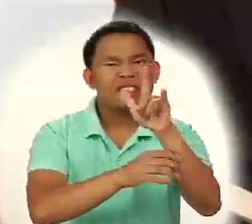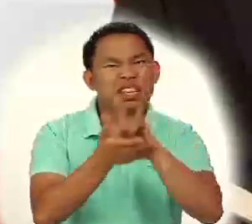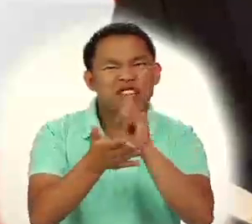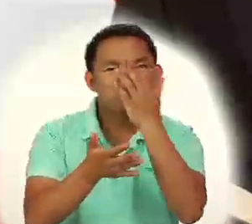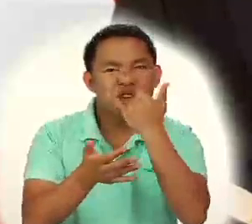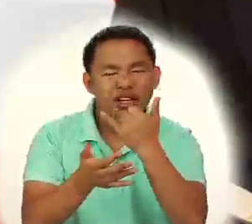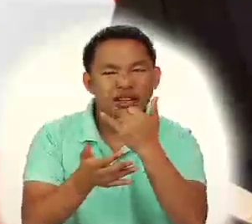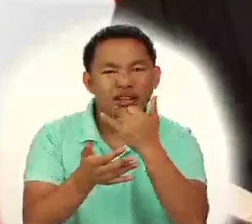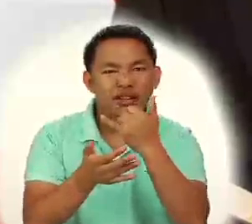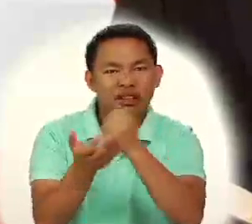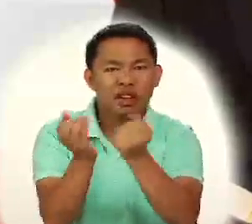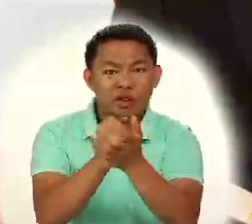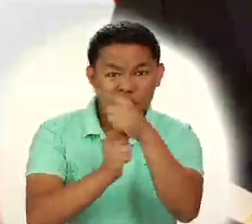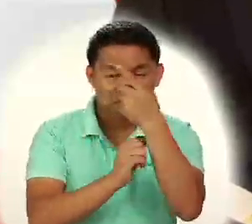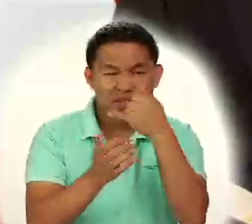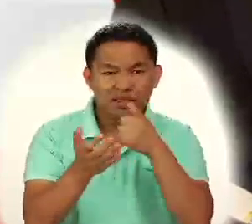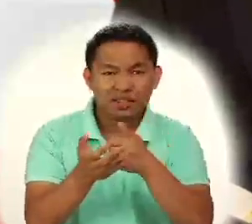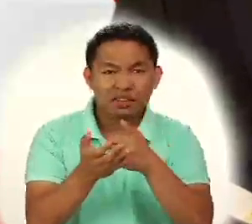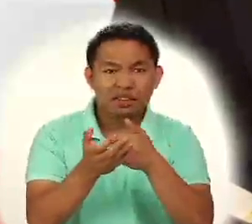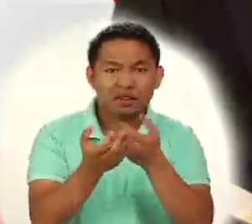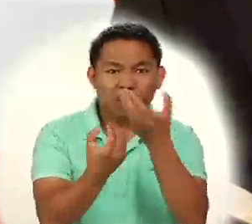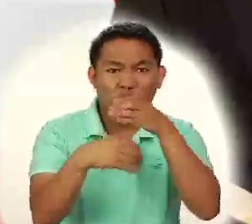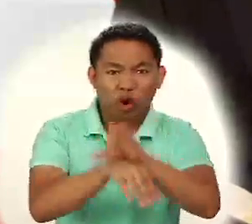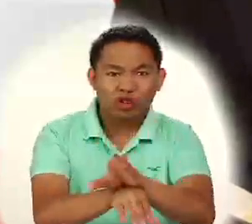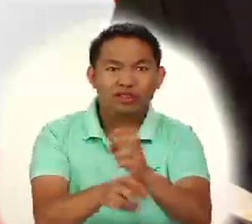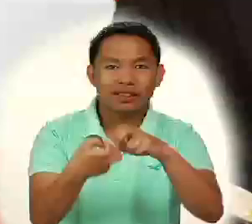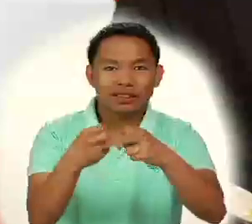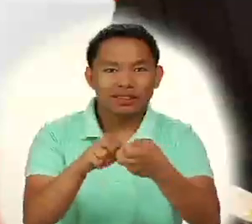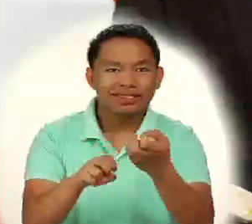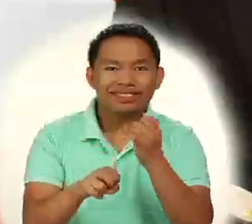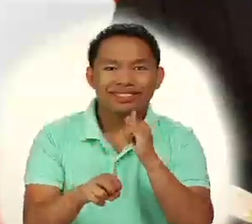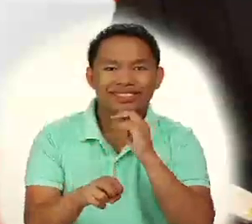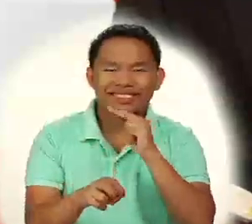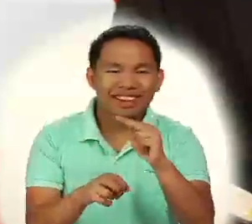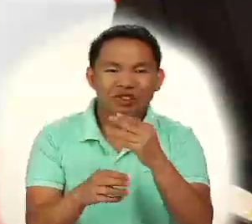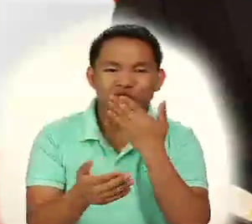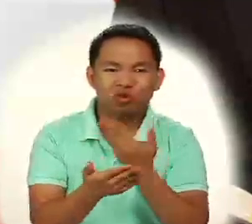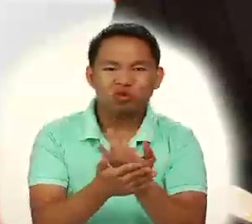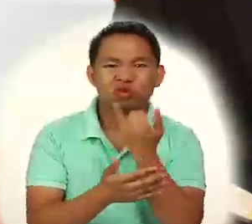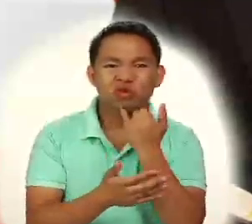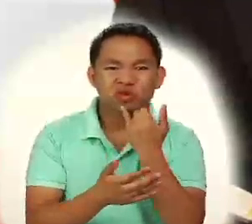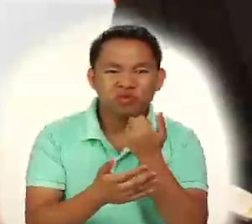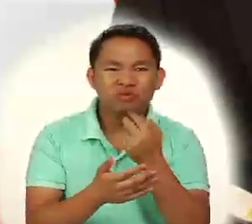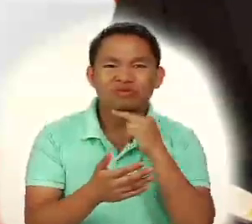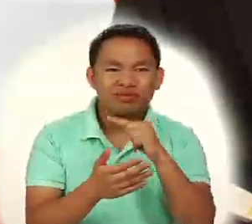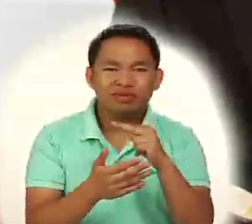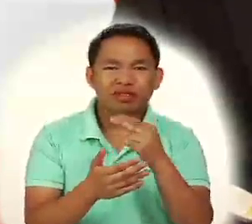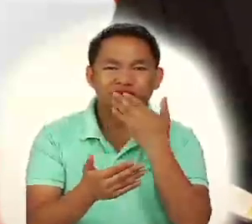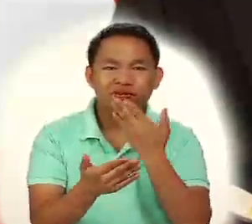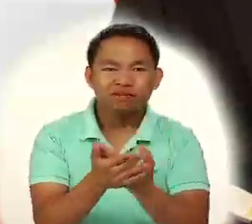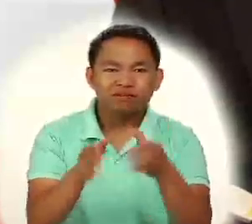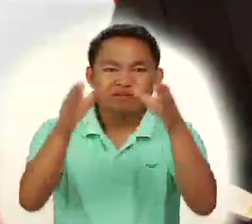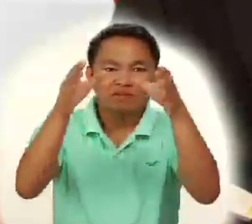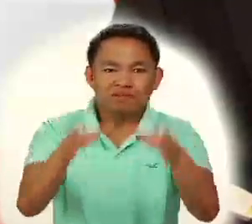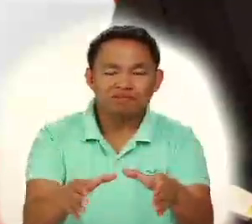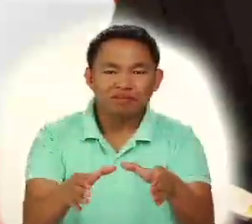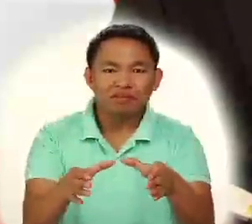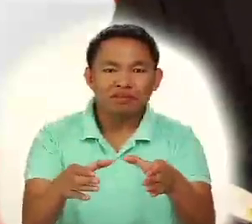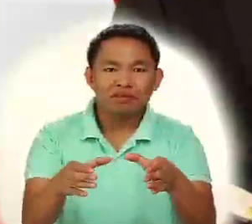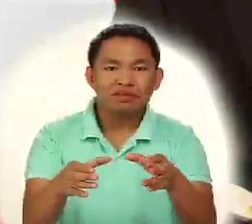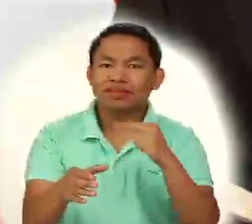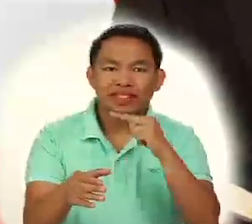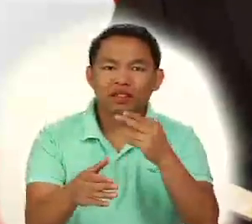crucified, because He was causing a scandal. He was not a good Jew. He was not a good citizen. He was not